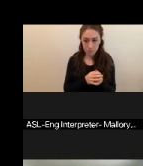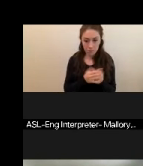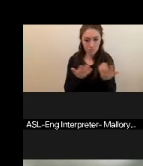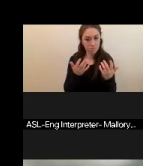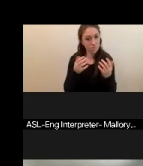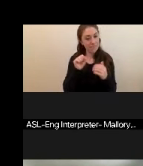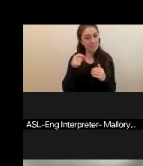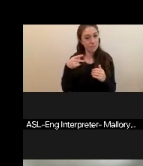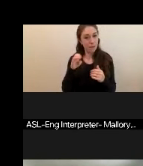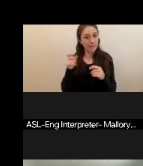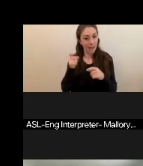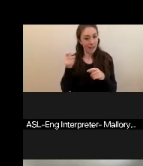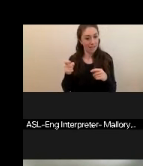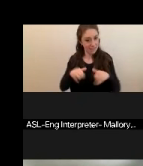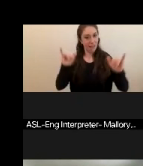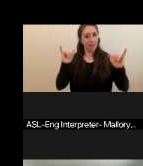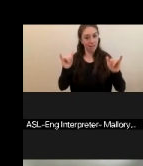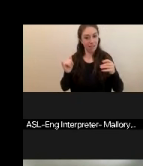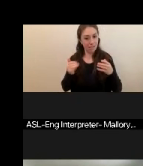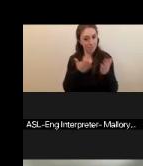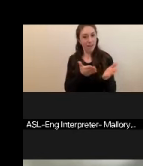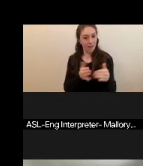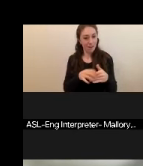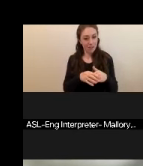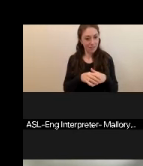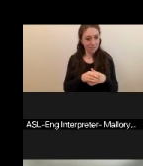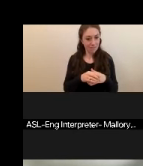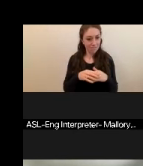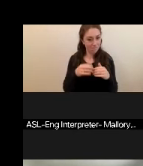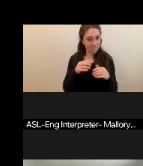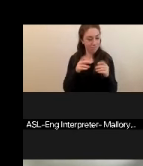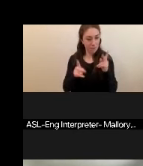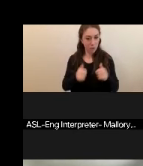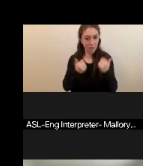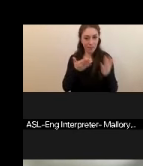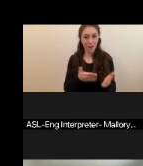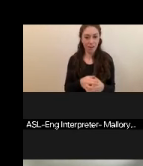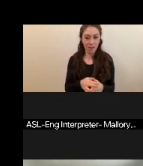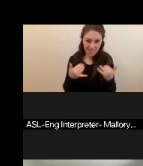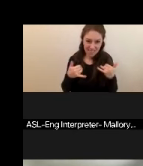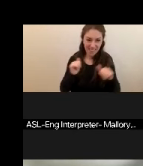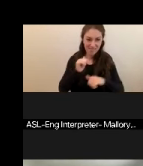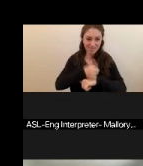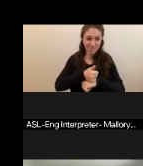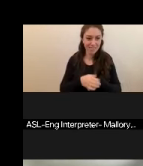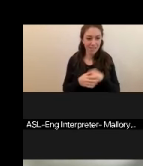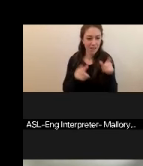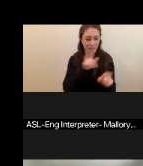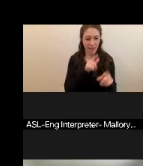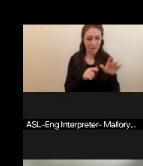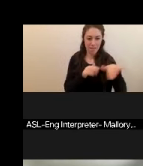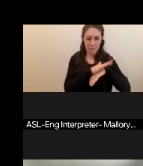landscape. It is used to house people there. So it's still standing. This is on the left is a photo of what the beach looked